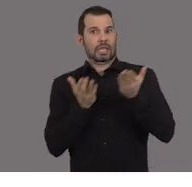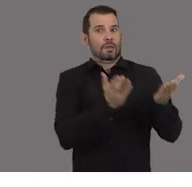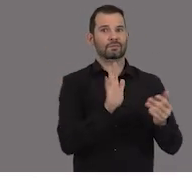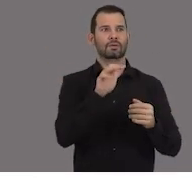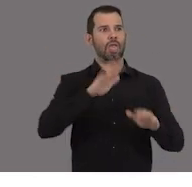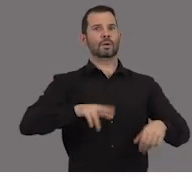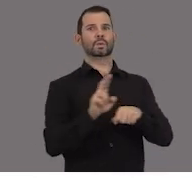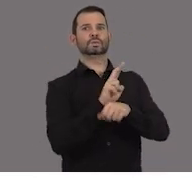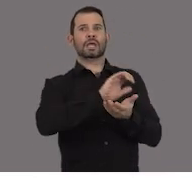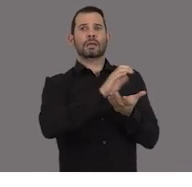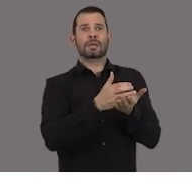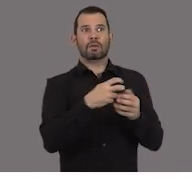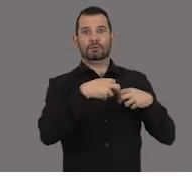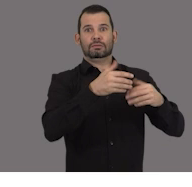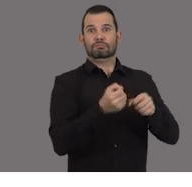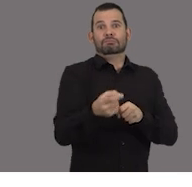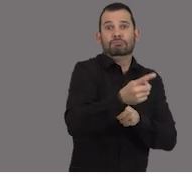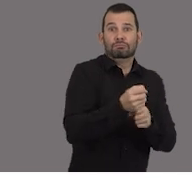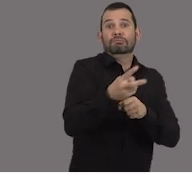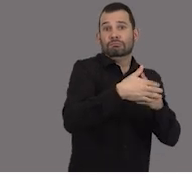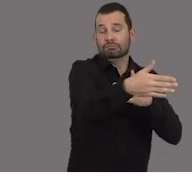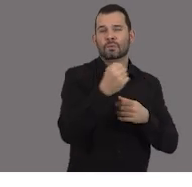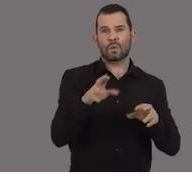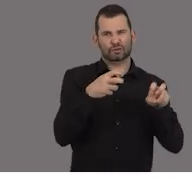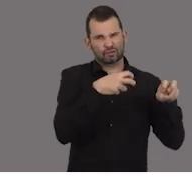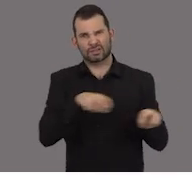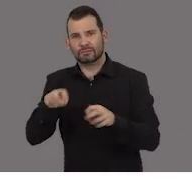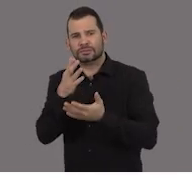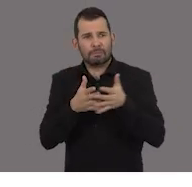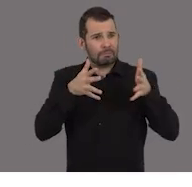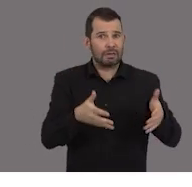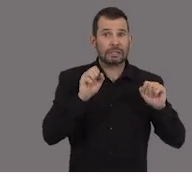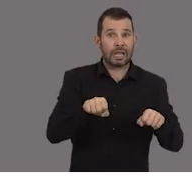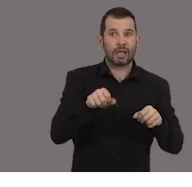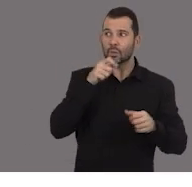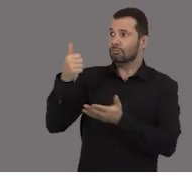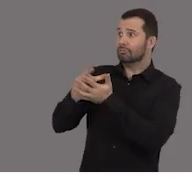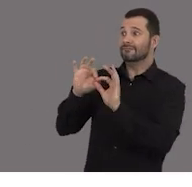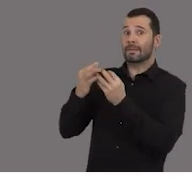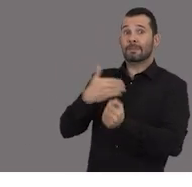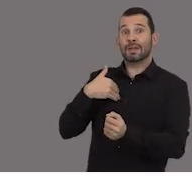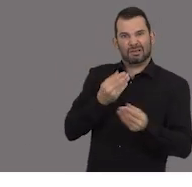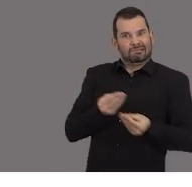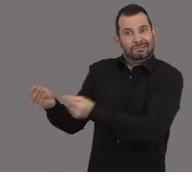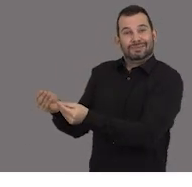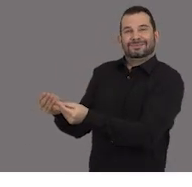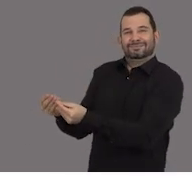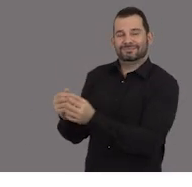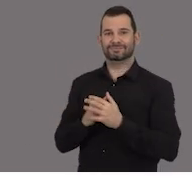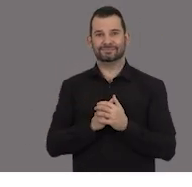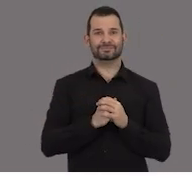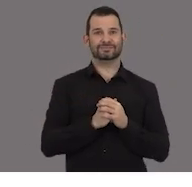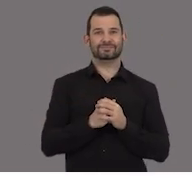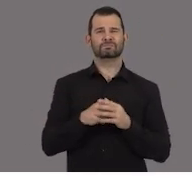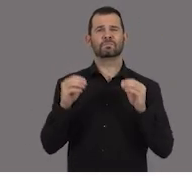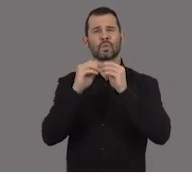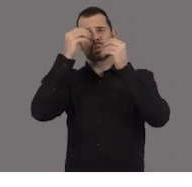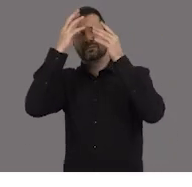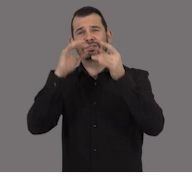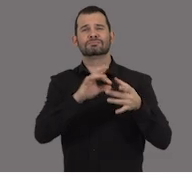that you can either carry forward your unused amount or transfer part of it to an eligible family